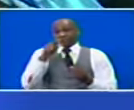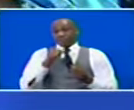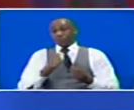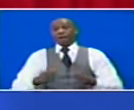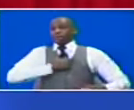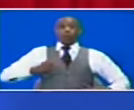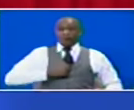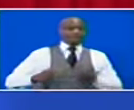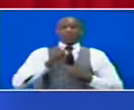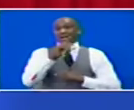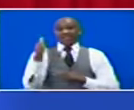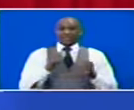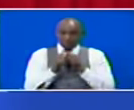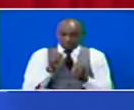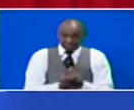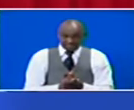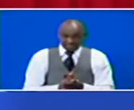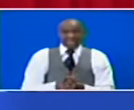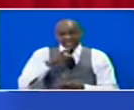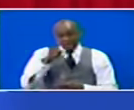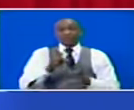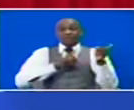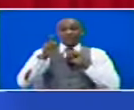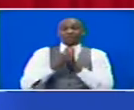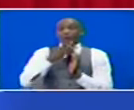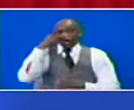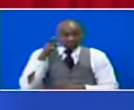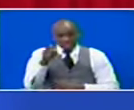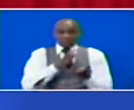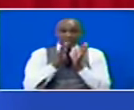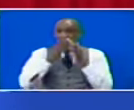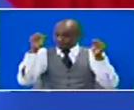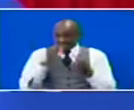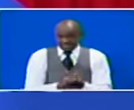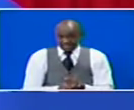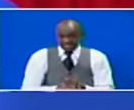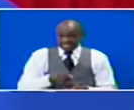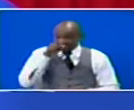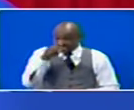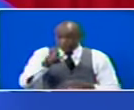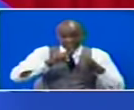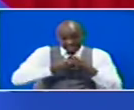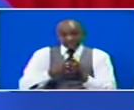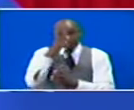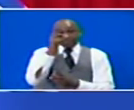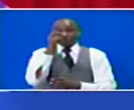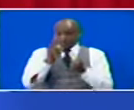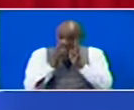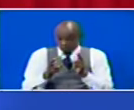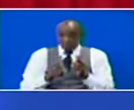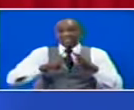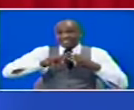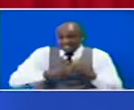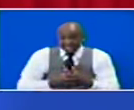battles. The journey for Stephen Kalonzo Musyoka to become president does not begin in 2022, it